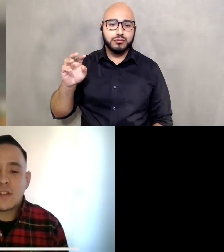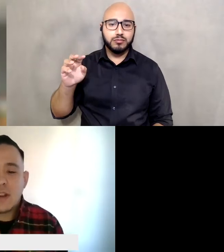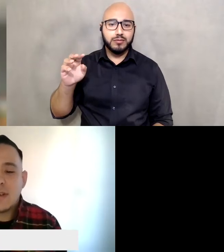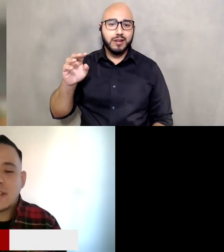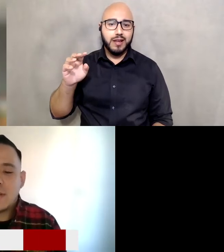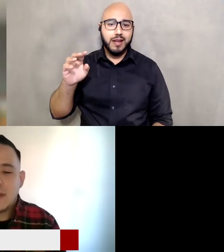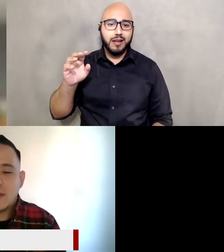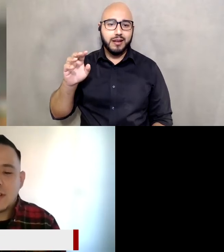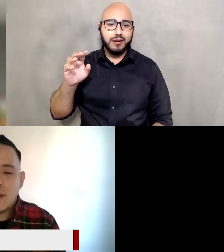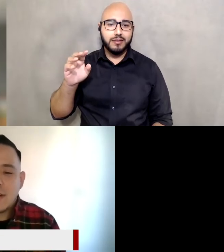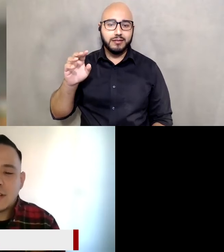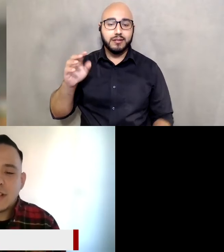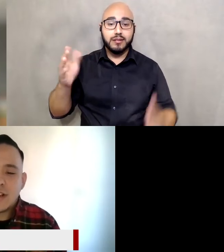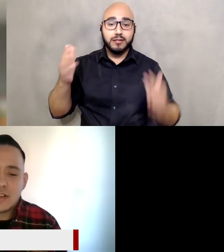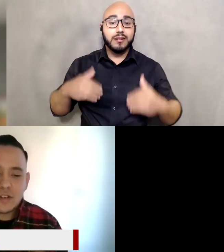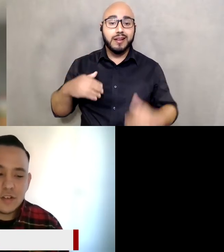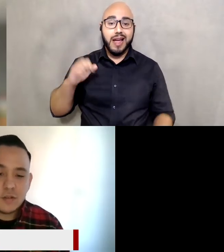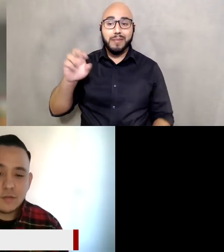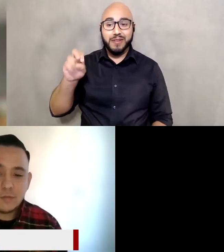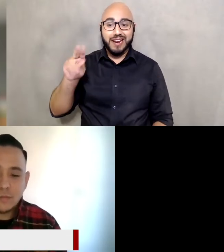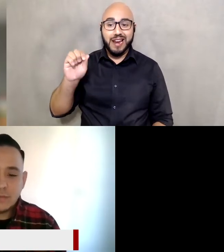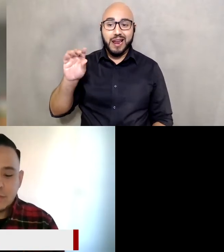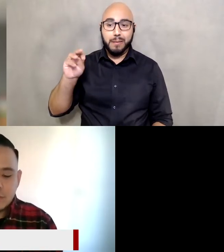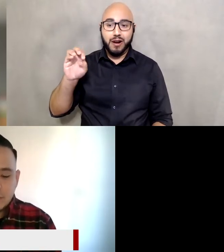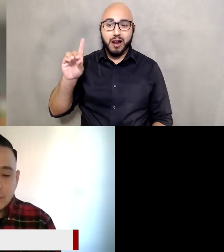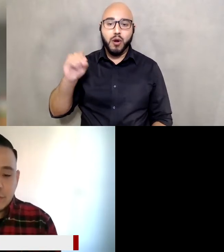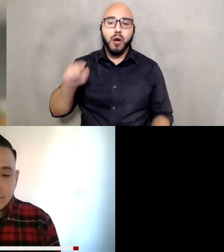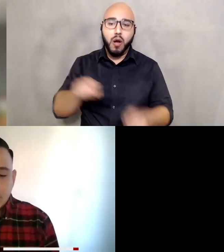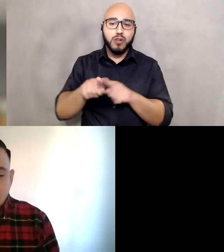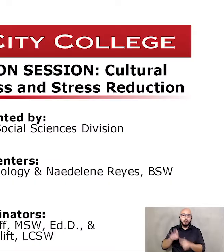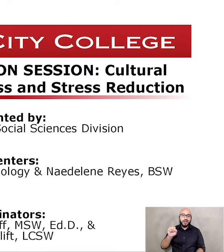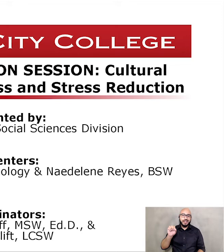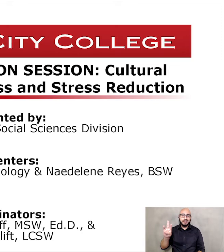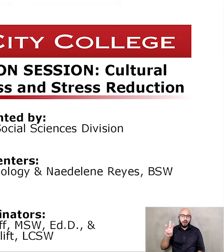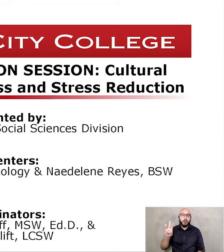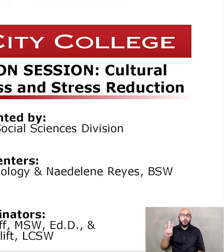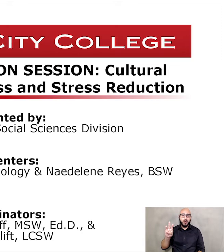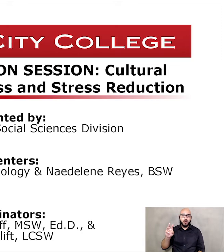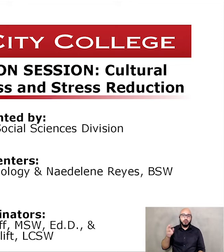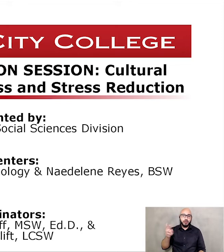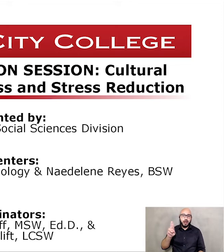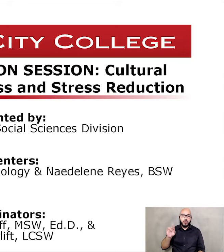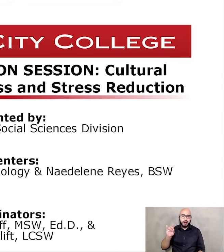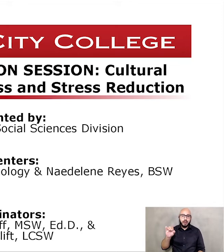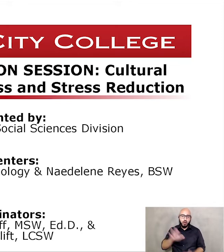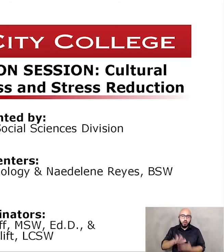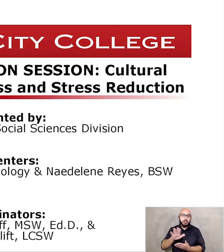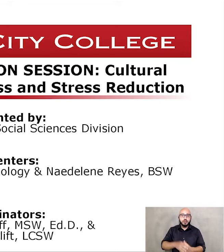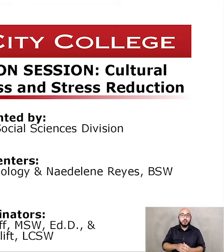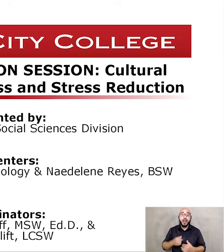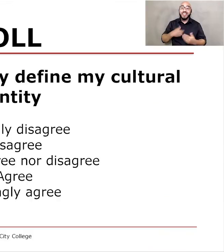and I'm also an MSW intern at Fresno City College. And we would like to thank you all for joining us today.